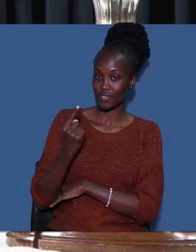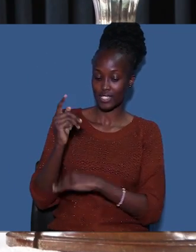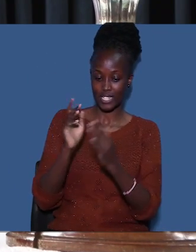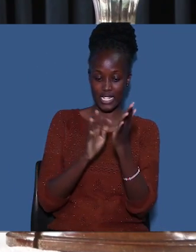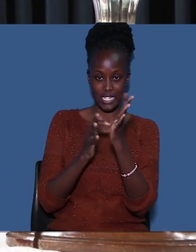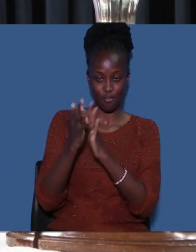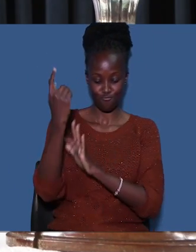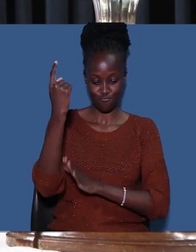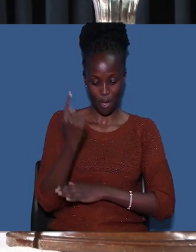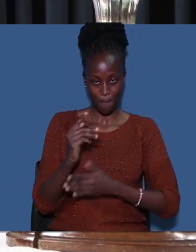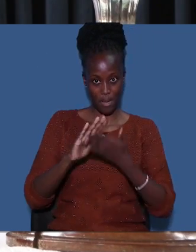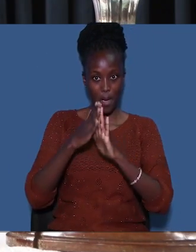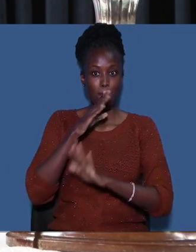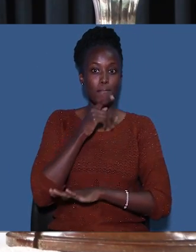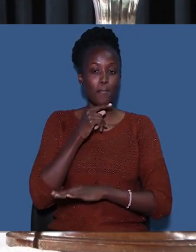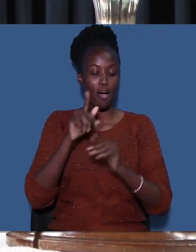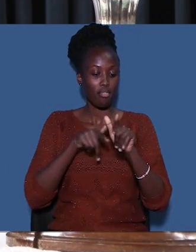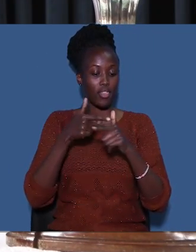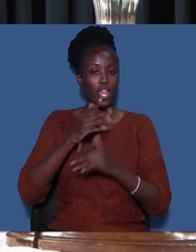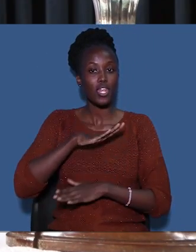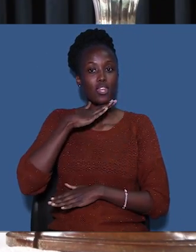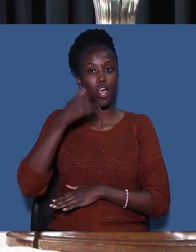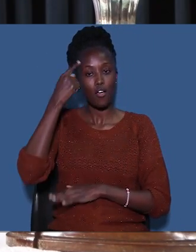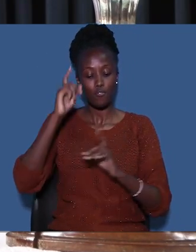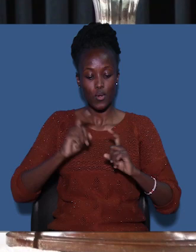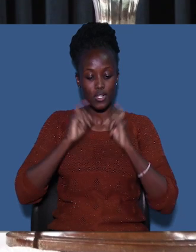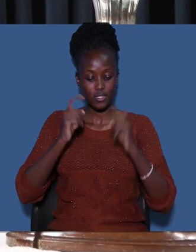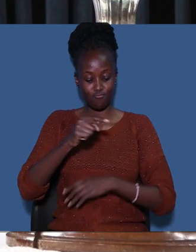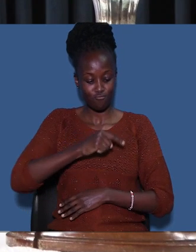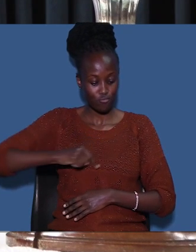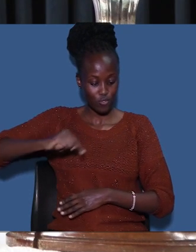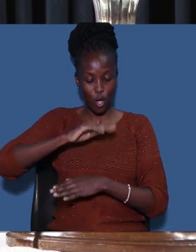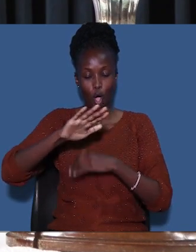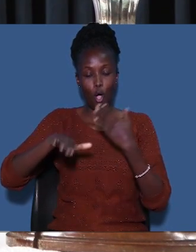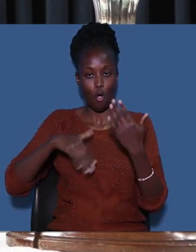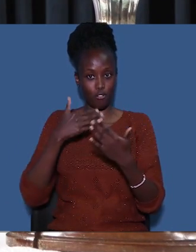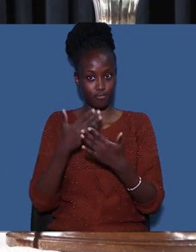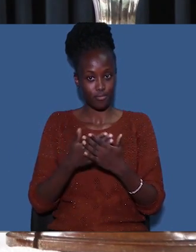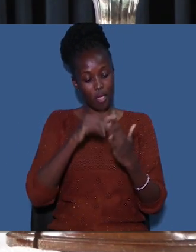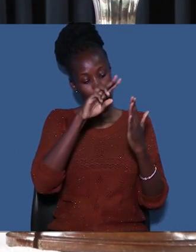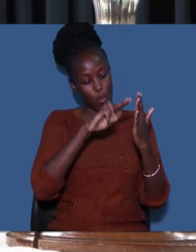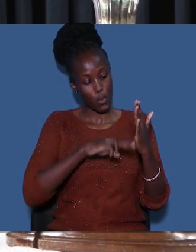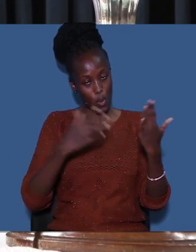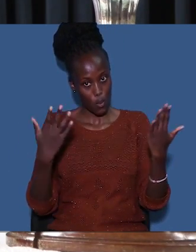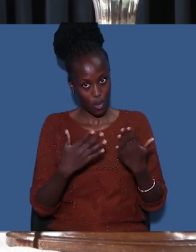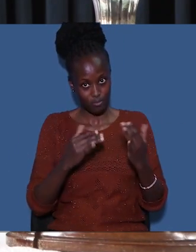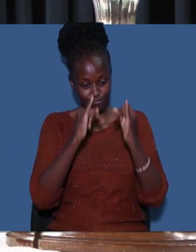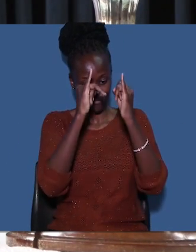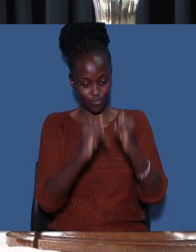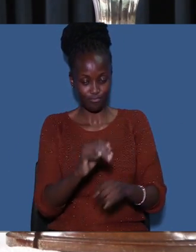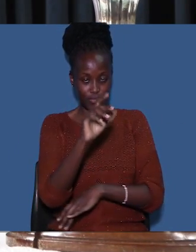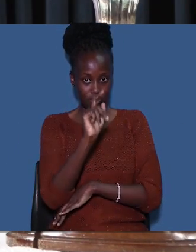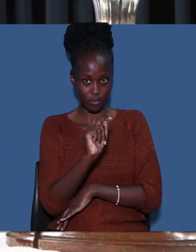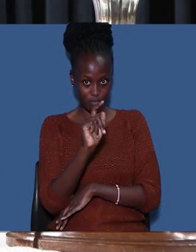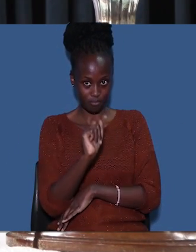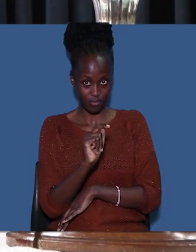to die for our sins once and for all. The revelation of this truth is found in the New Testament. His son, Jesus